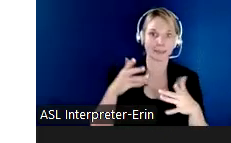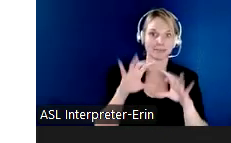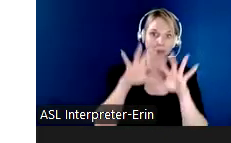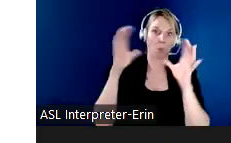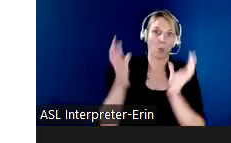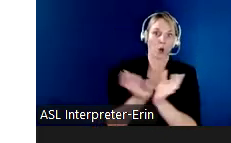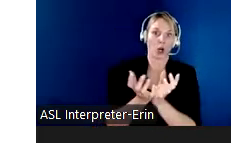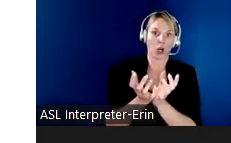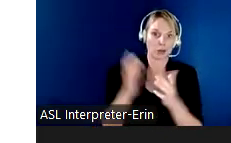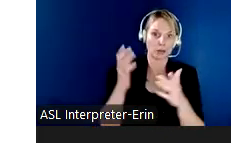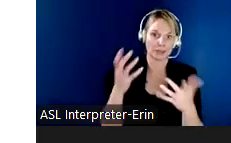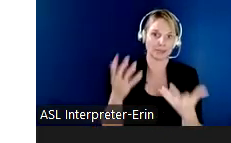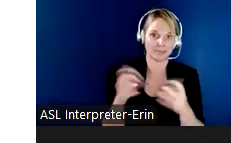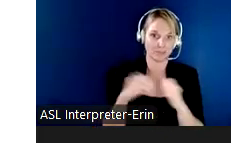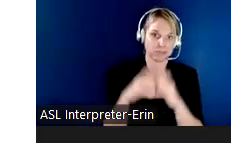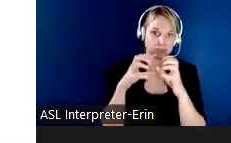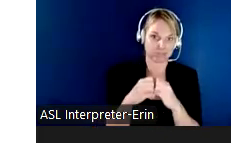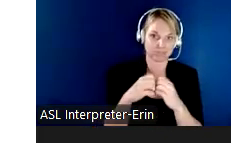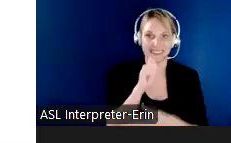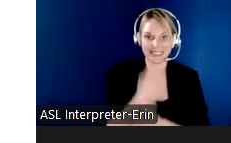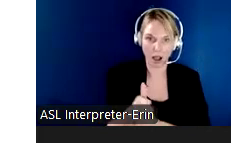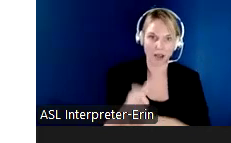if you do select that correct file type.